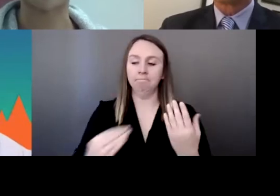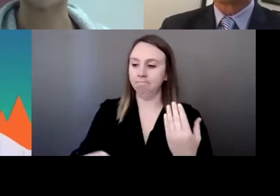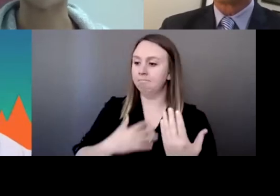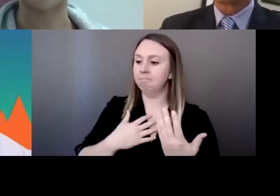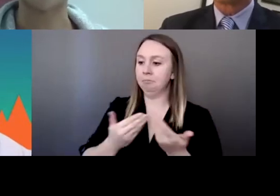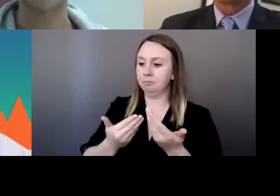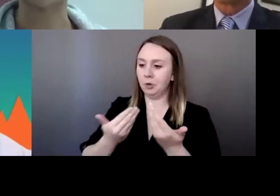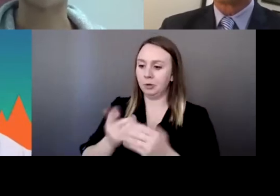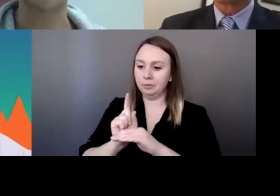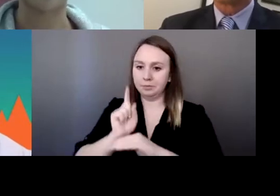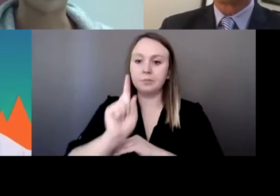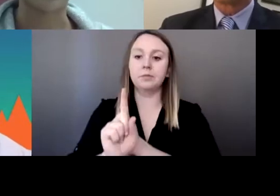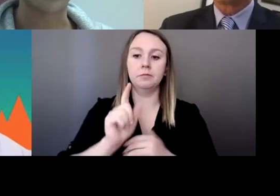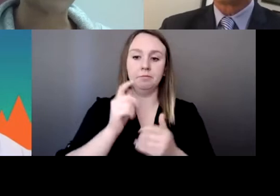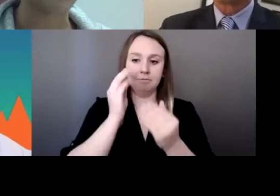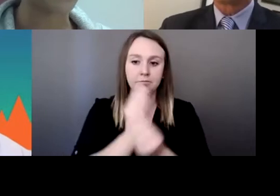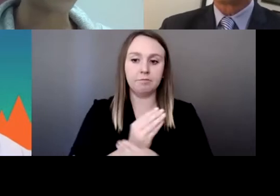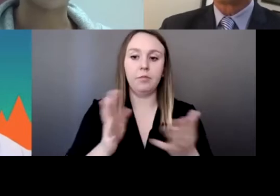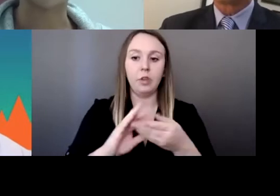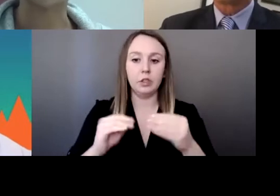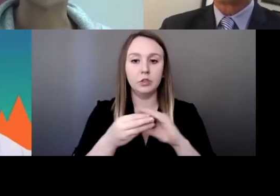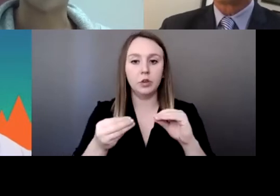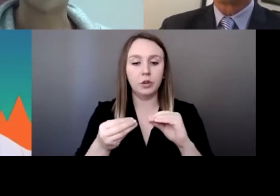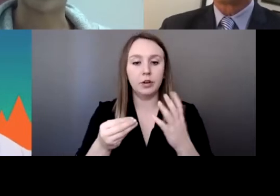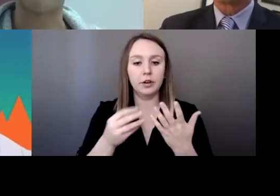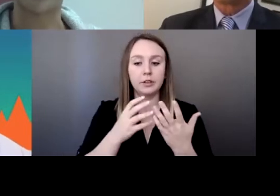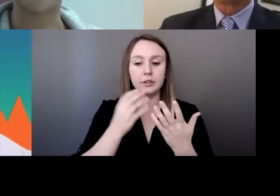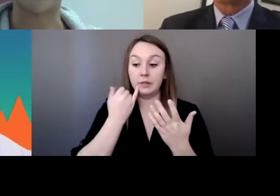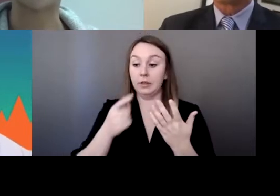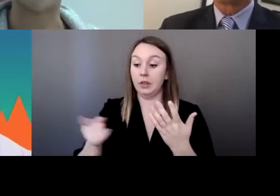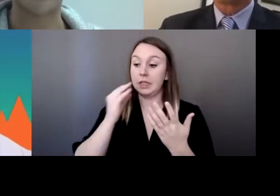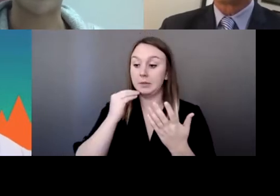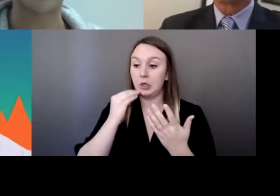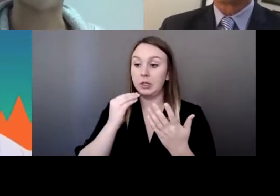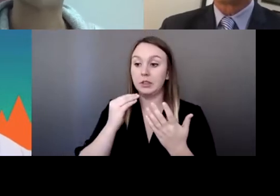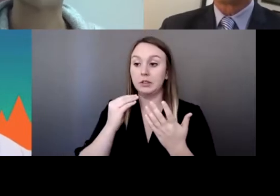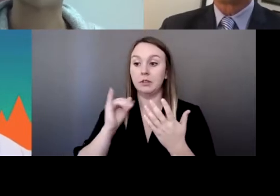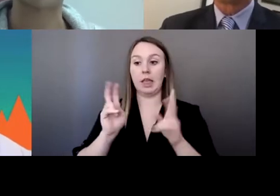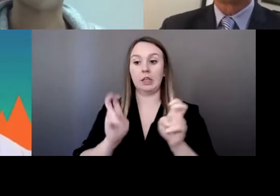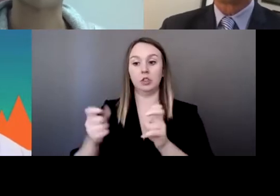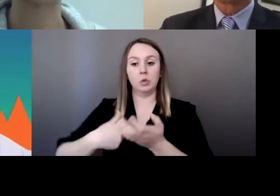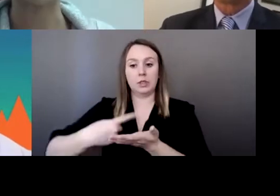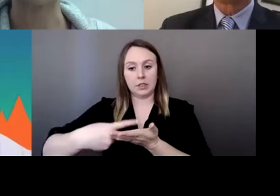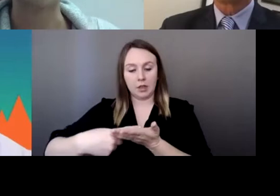they are experiencing, you know, the issues that we are covering today and from here